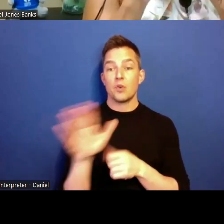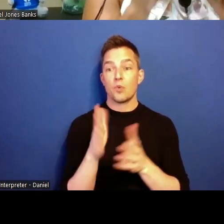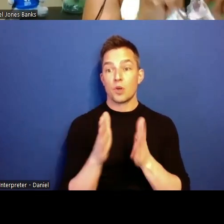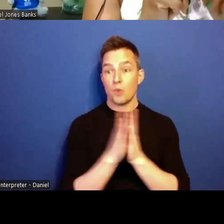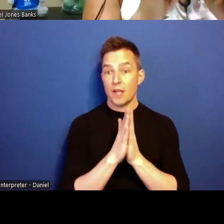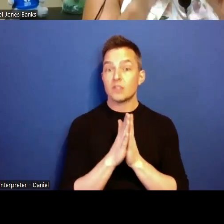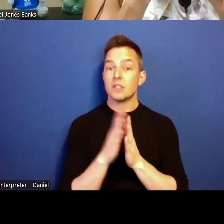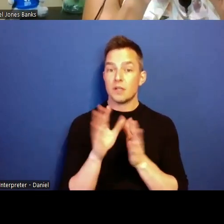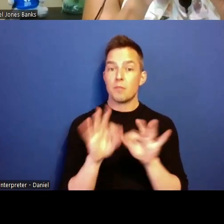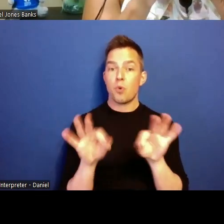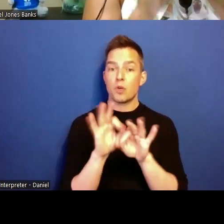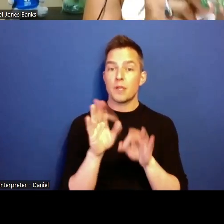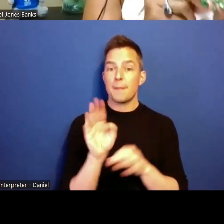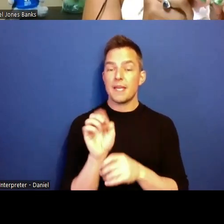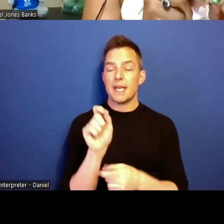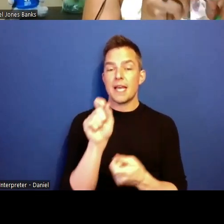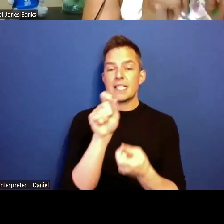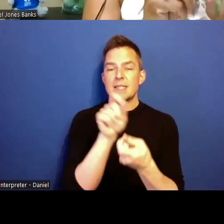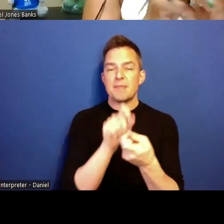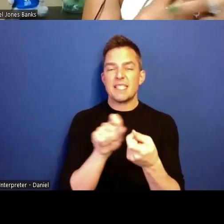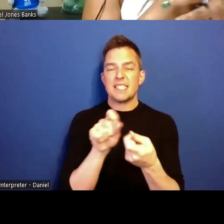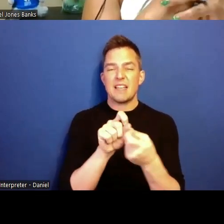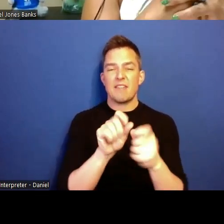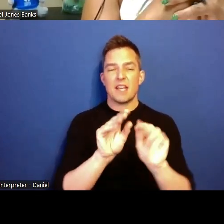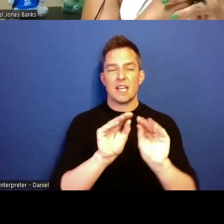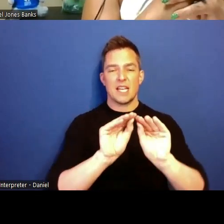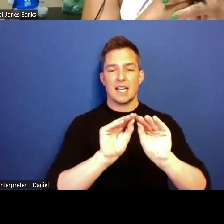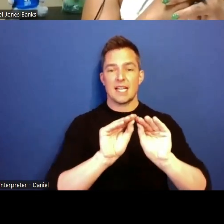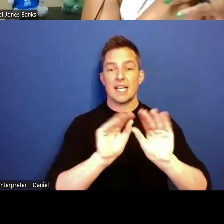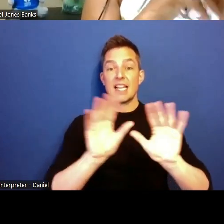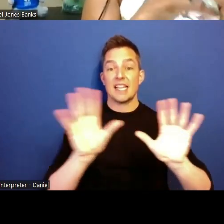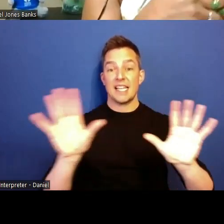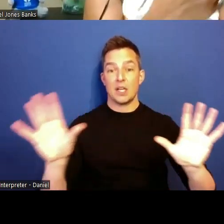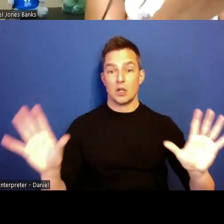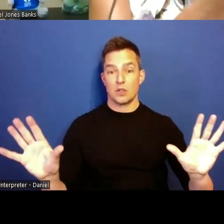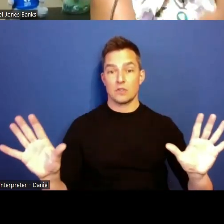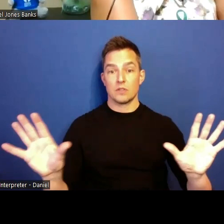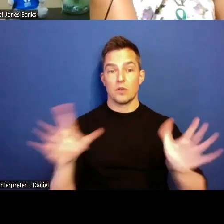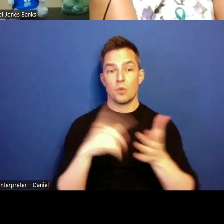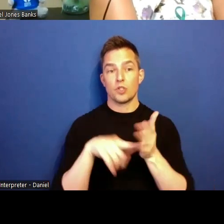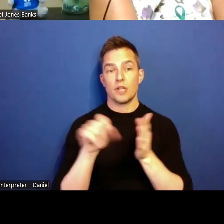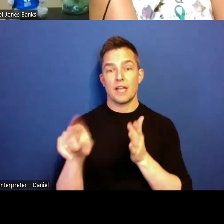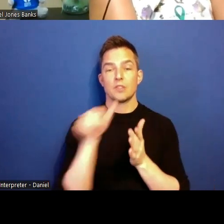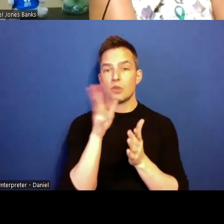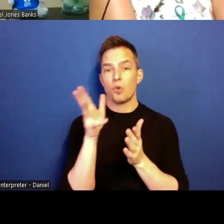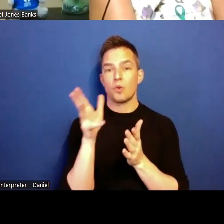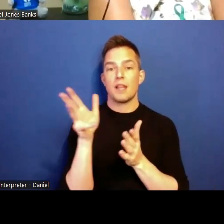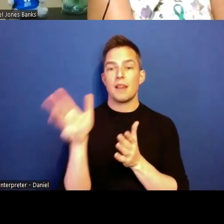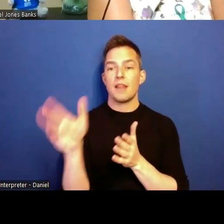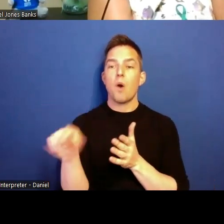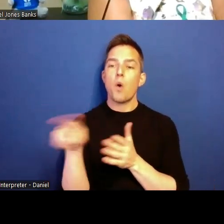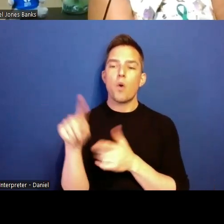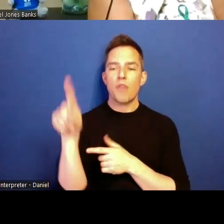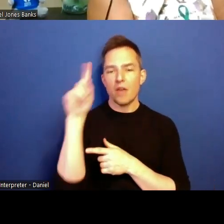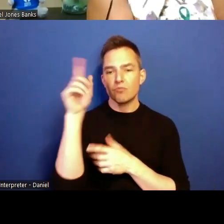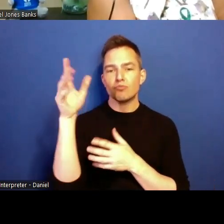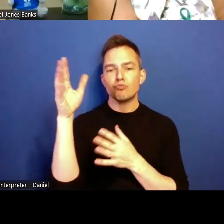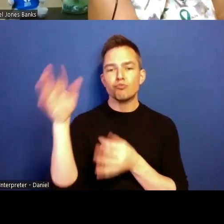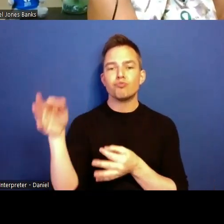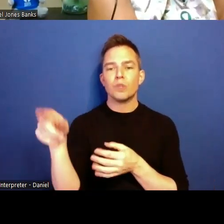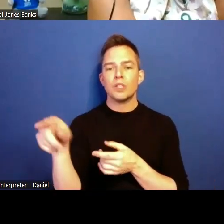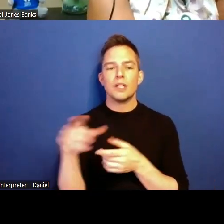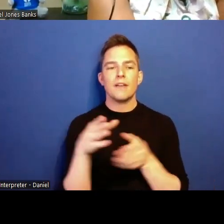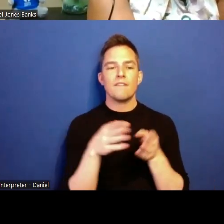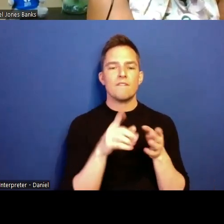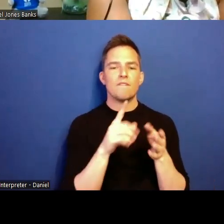specific. Be clear on what you're asking for. Don't leave it up to others to say, well, she was very generic,